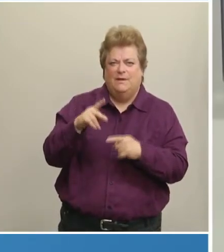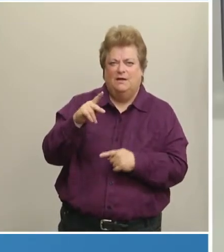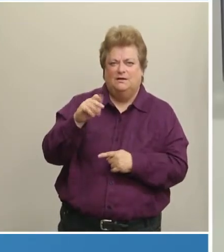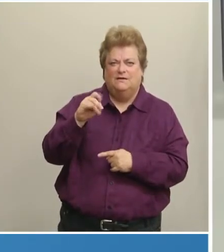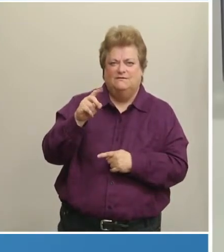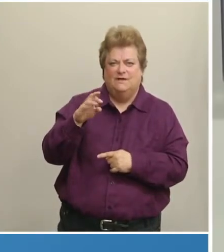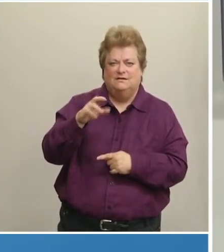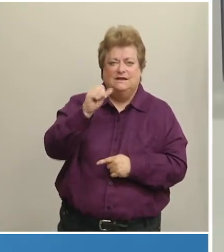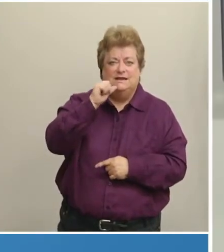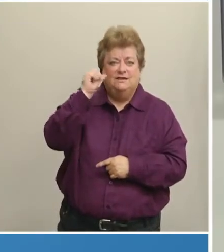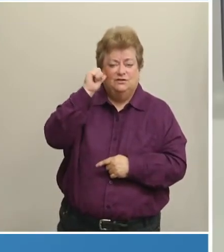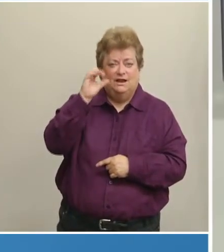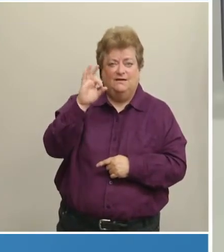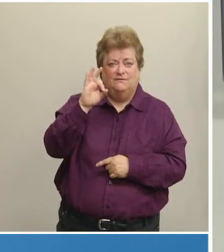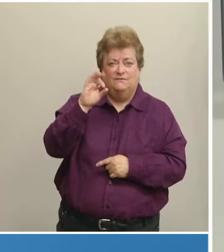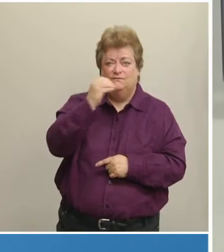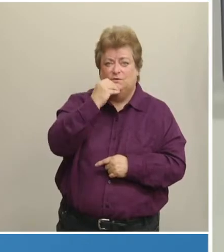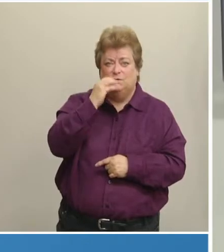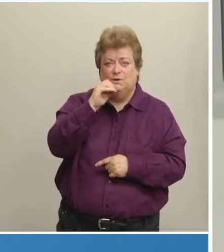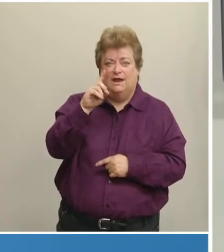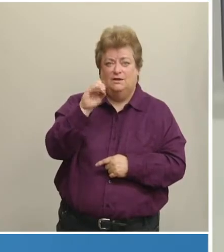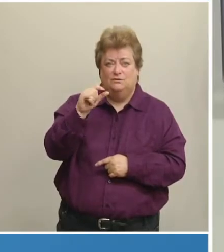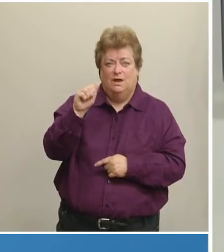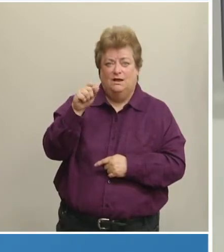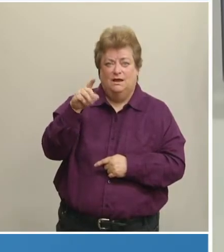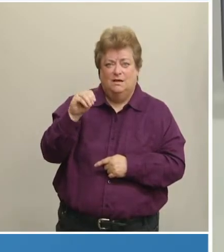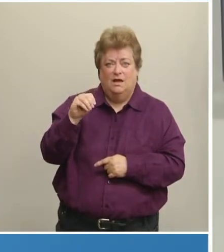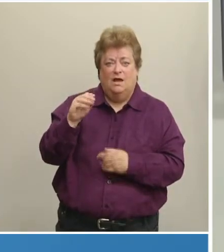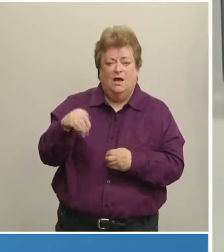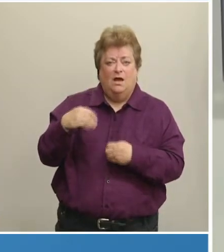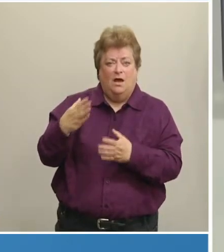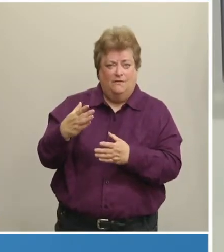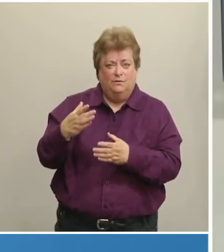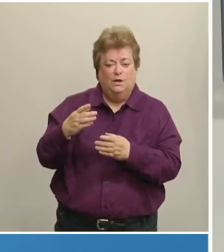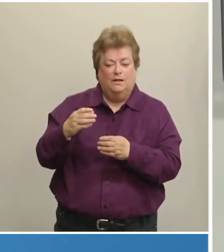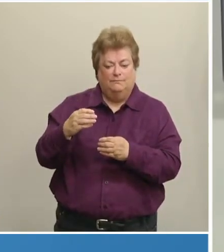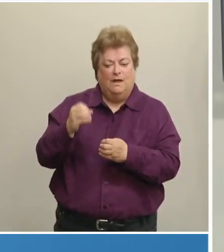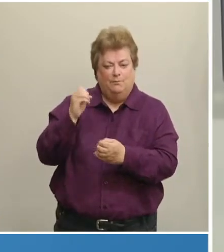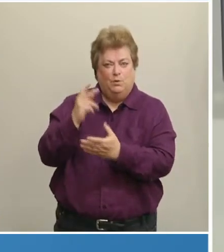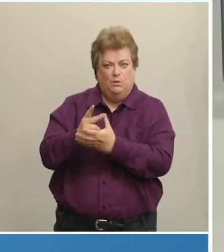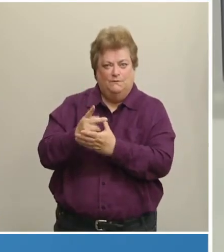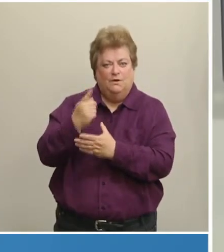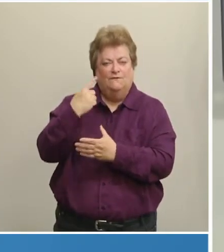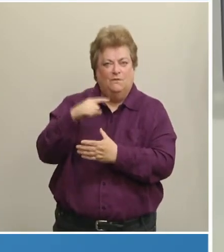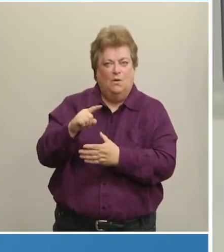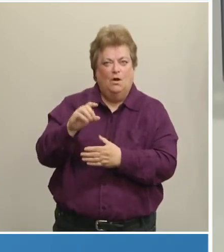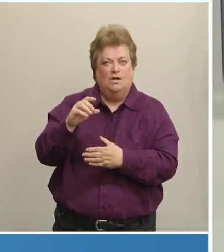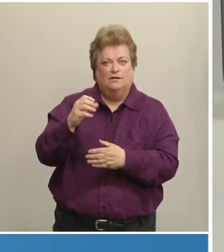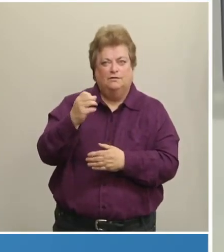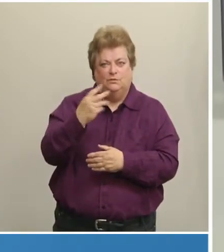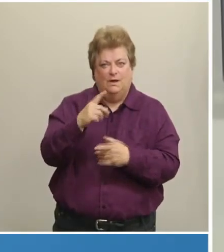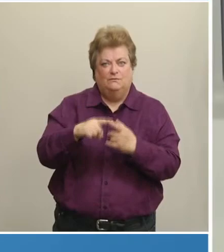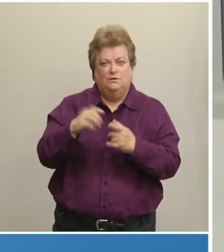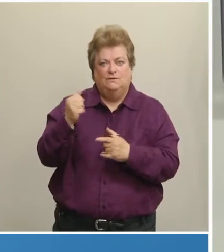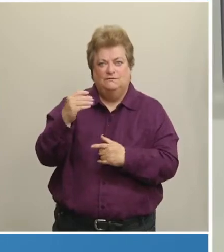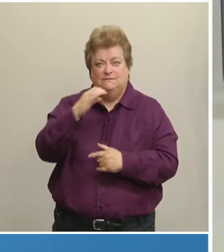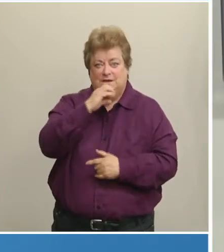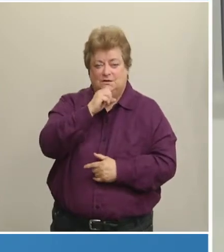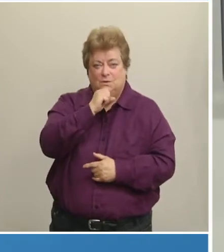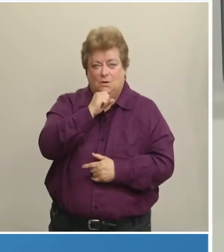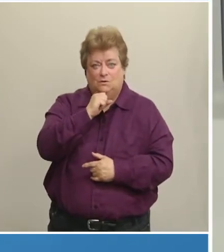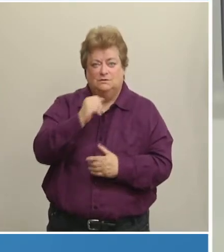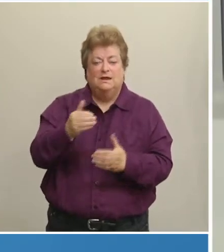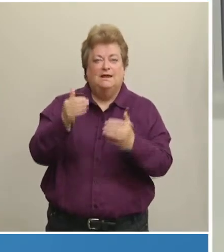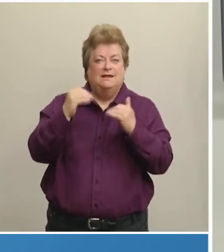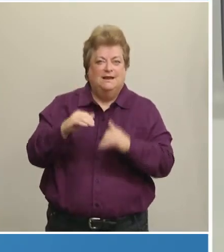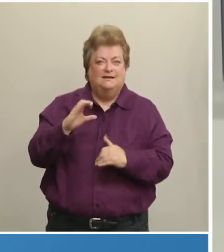the Food and Drug Administration authorized the vaccine for 12 to 15-year-olds. The next step is for the CDC